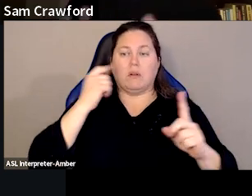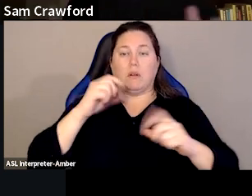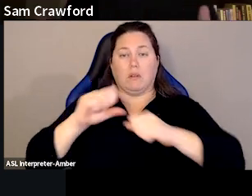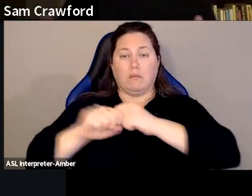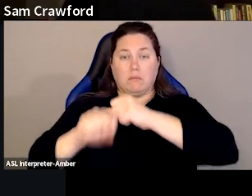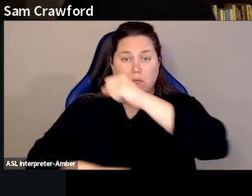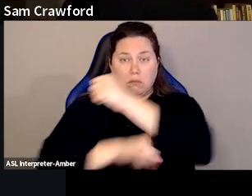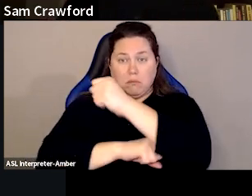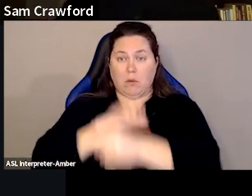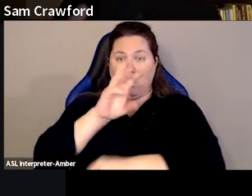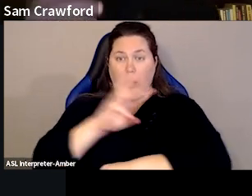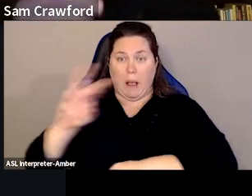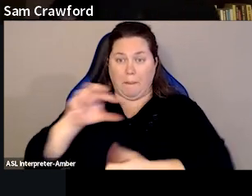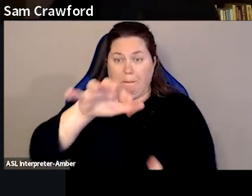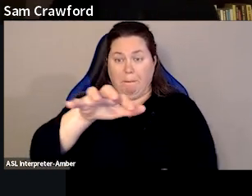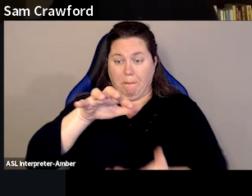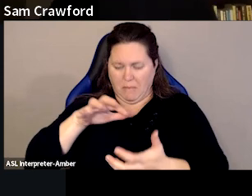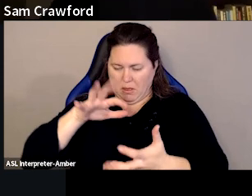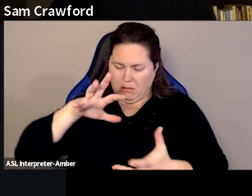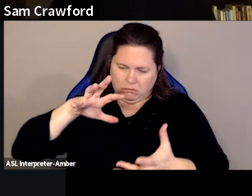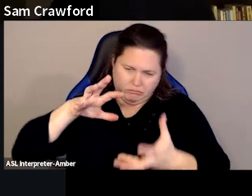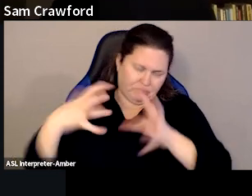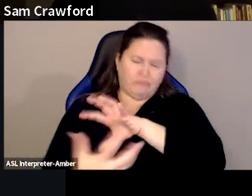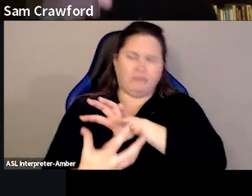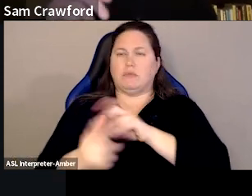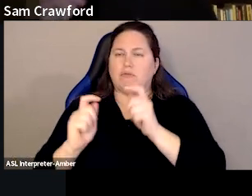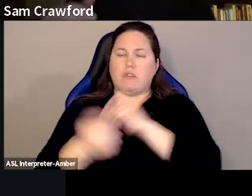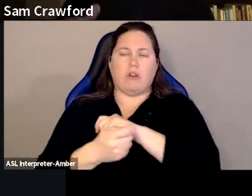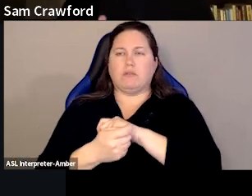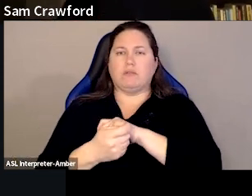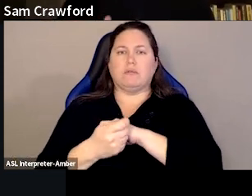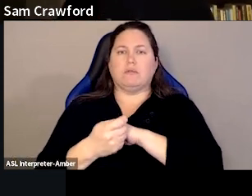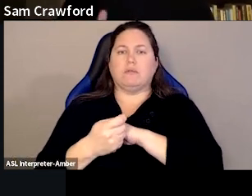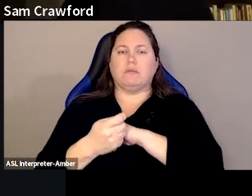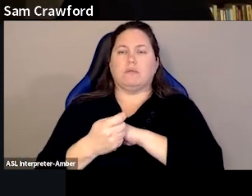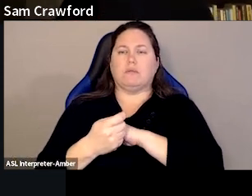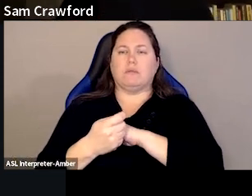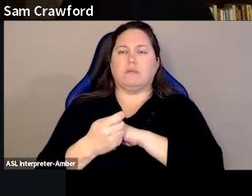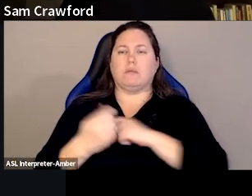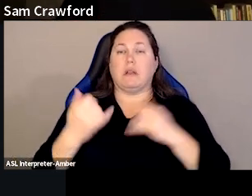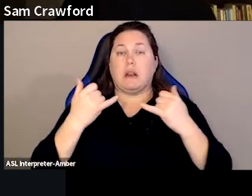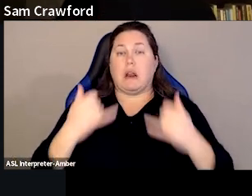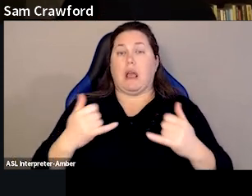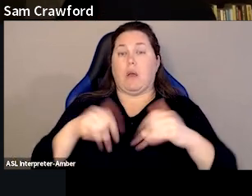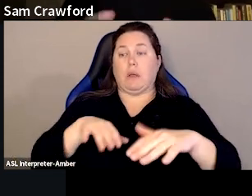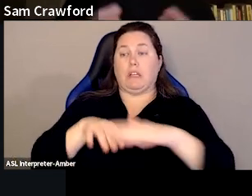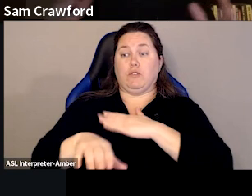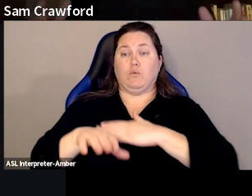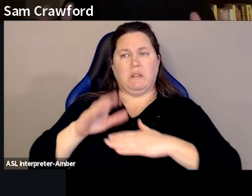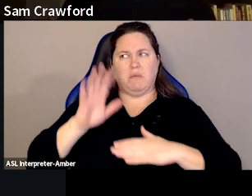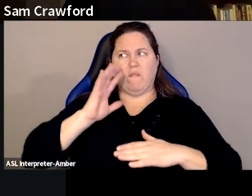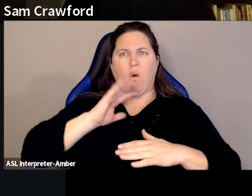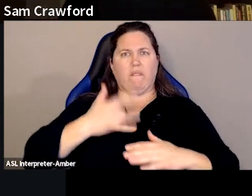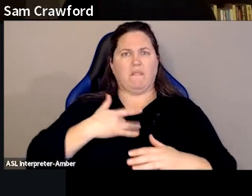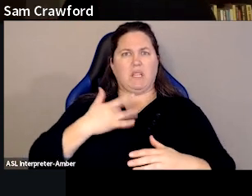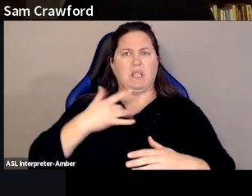it's shifted it on its axis. What we're seeing now is the mass lowering of the barrier to entry for web